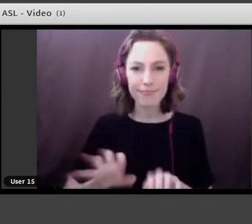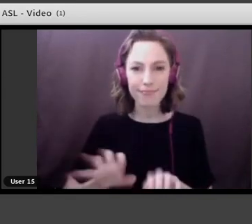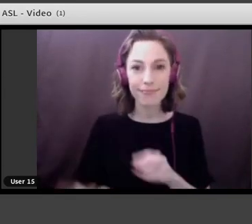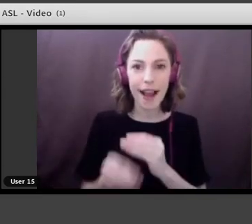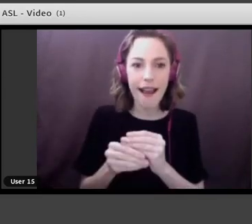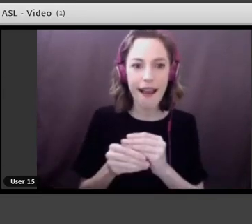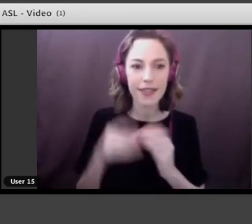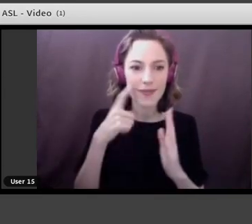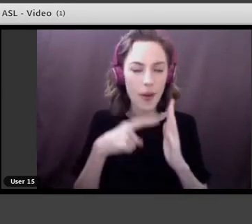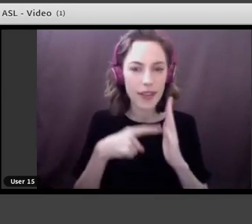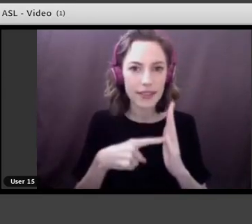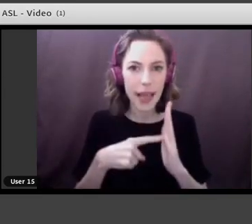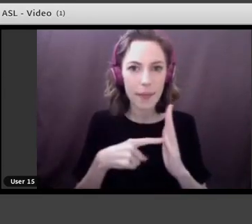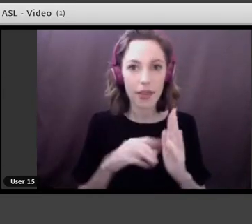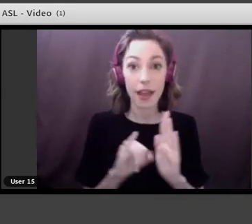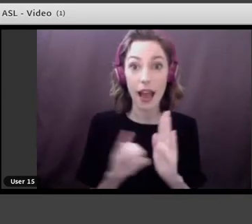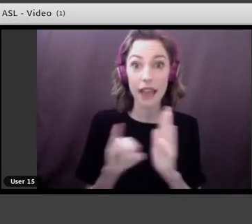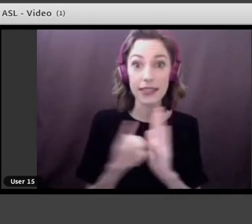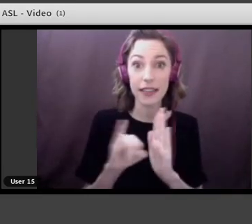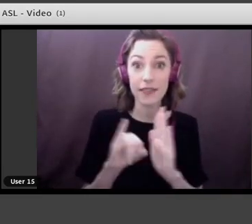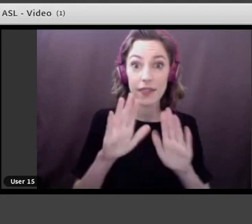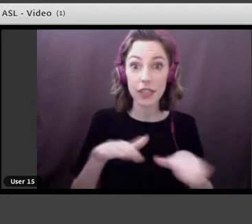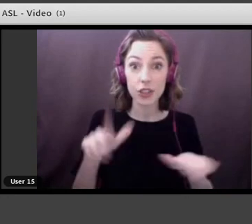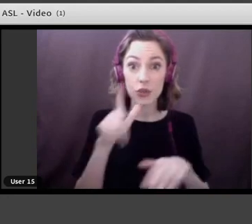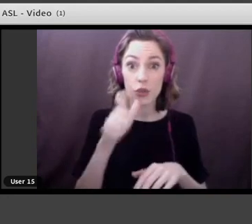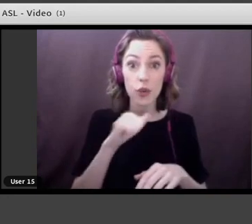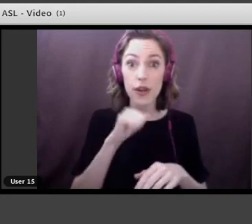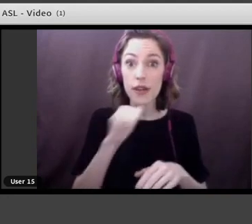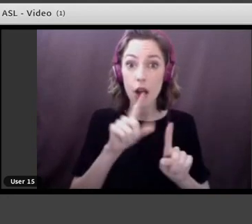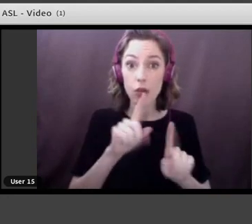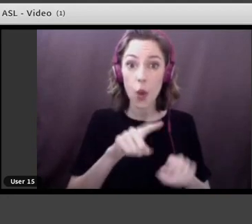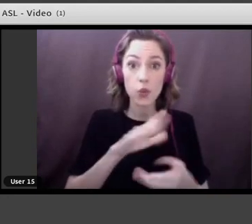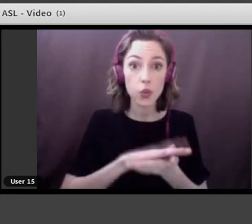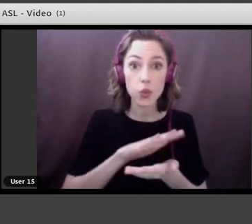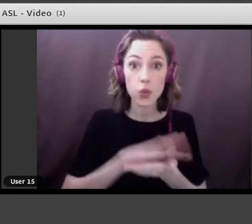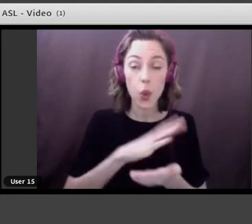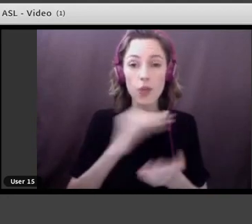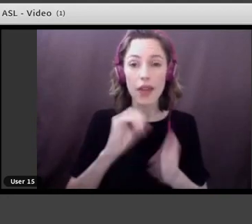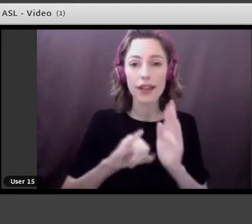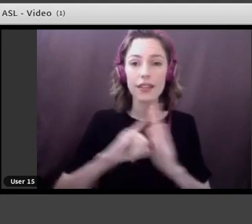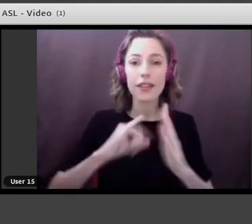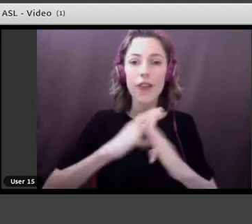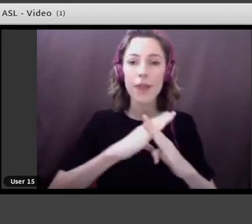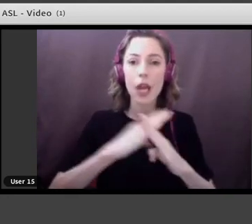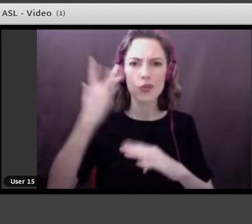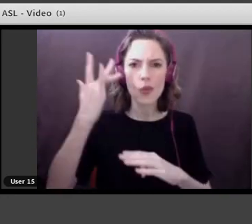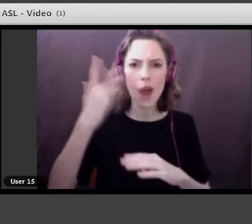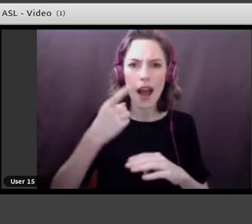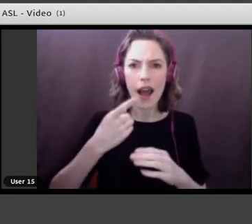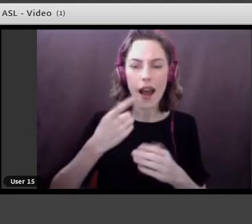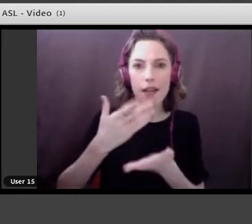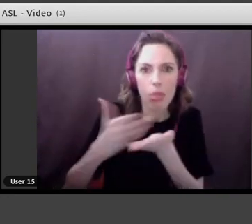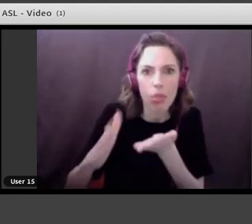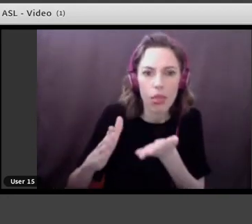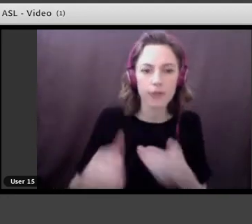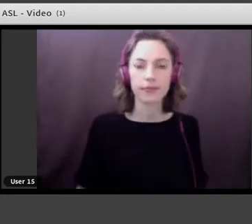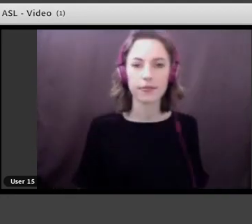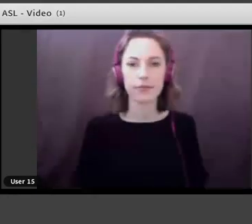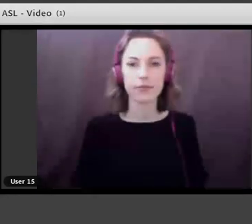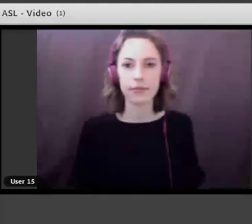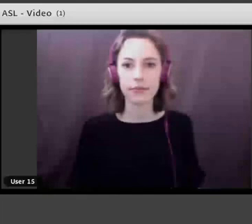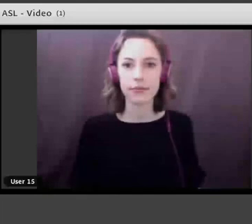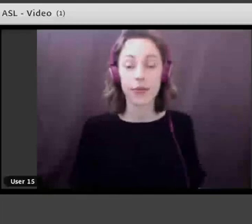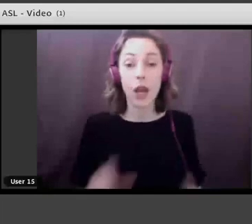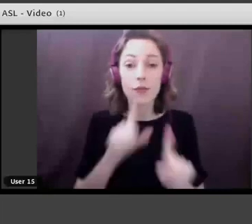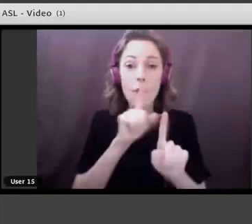and barriers that keep them out, to support national benchmarks and input to national statistics related to